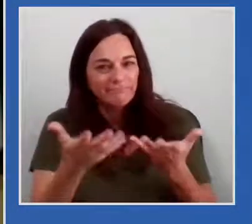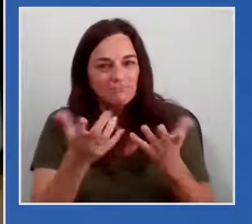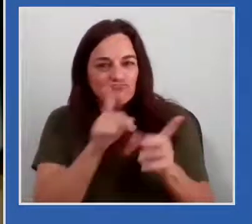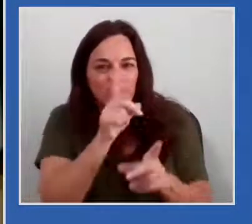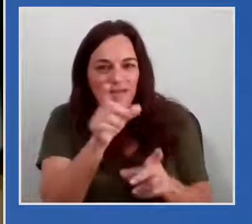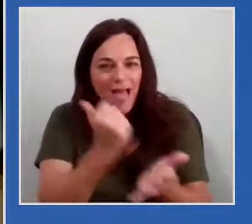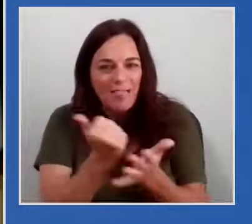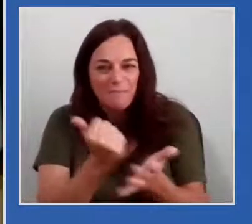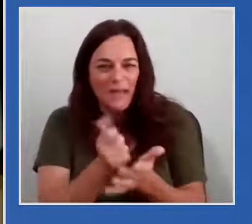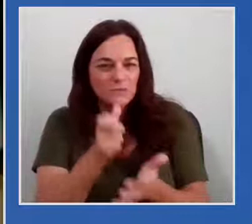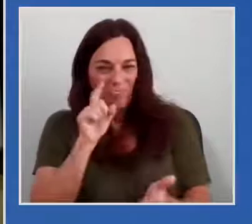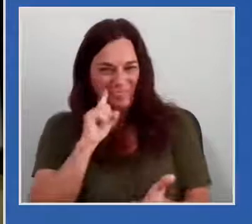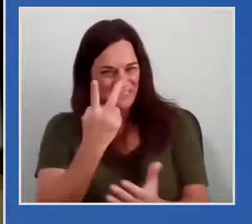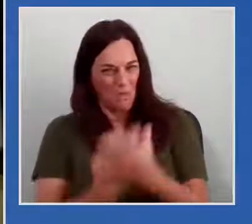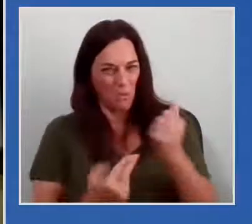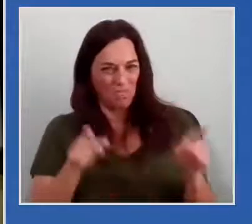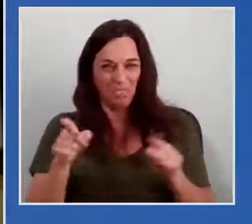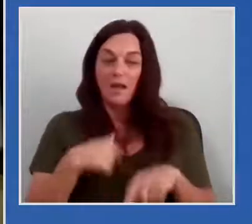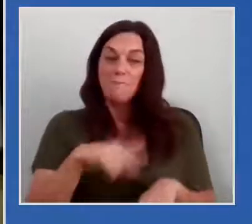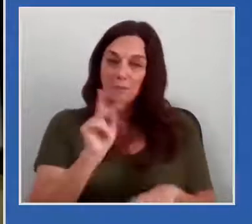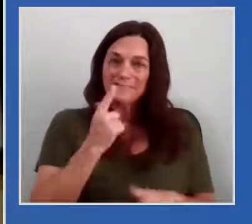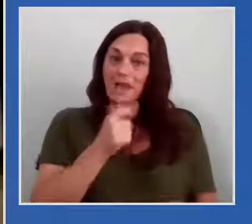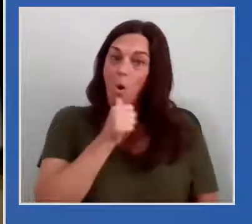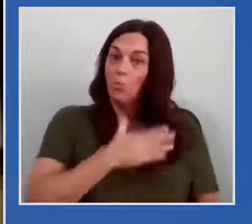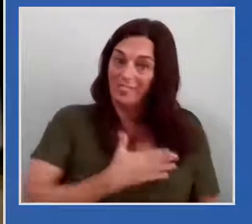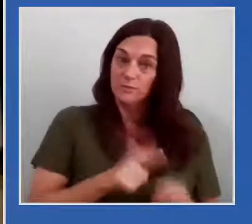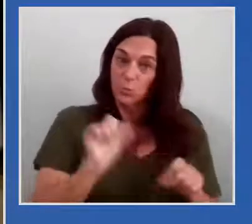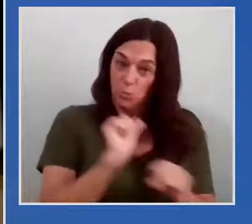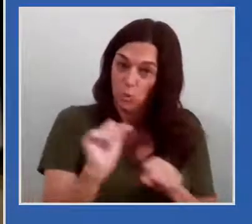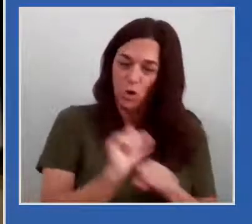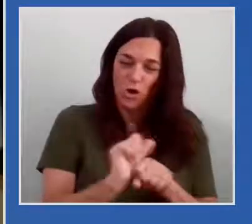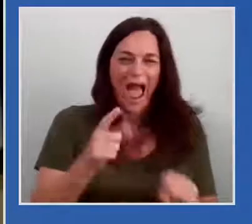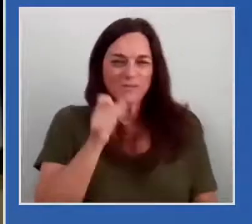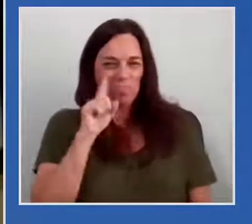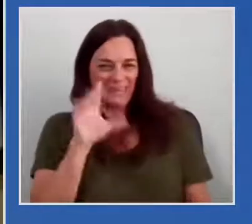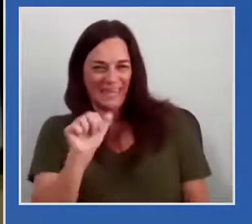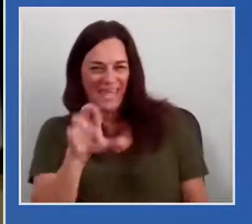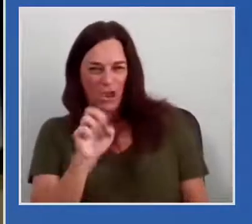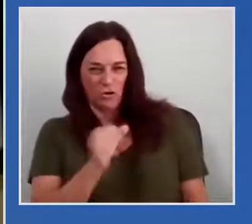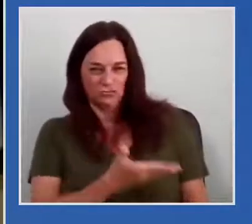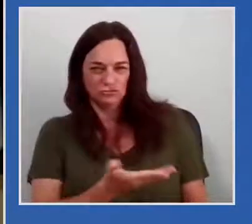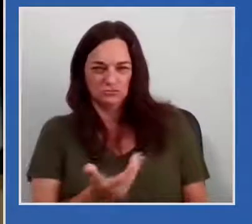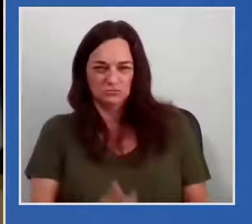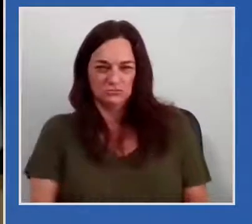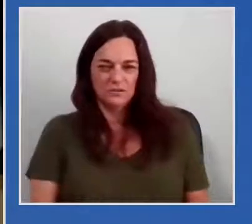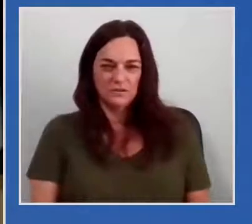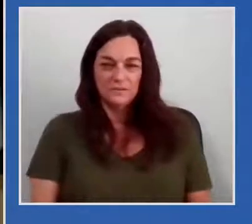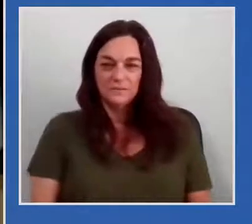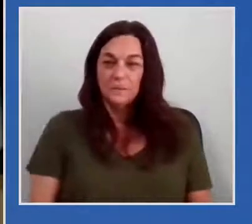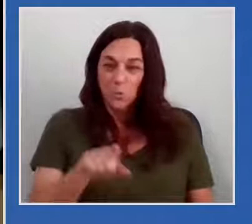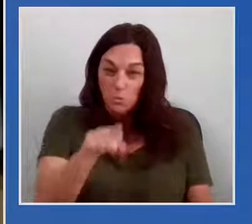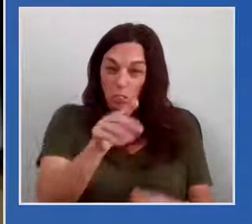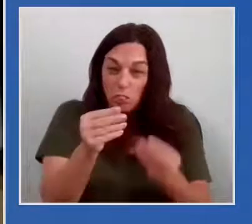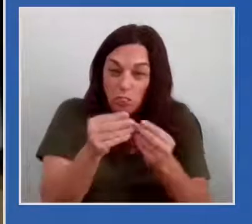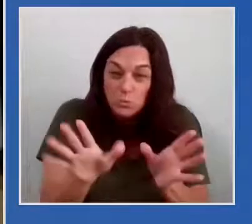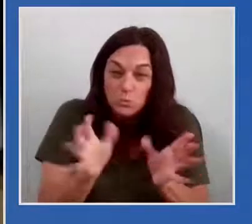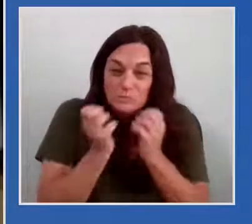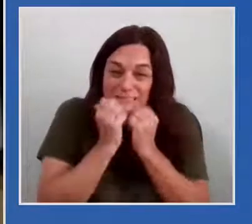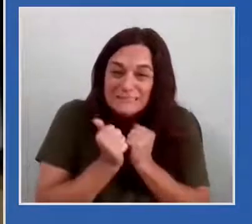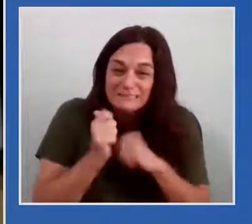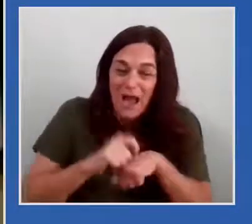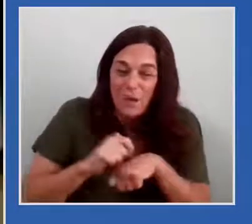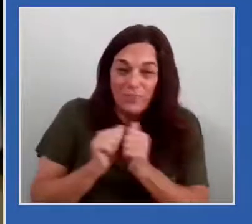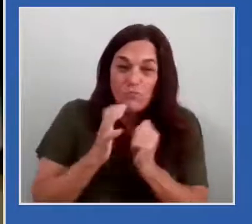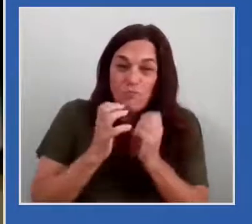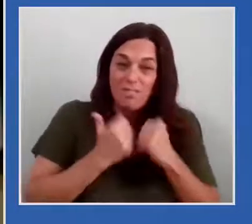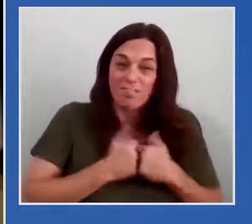think it's both. People say he's not willing to do the work. Well, I don't think he cares much about it. While you're losing precious time with your loved ones, he's been